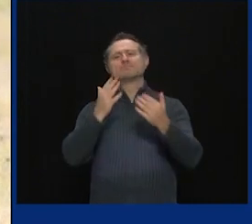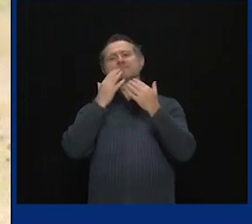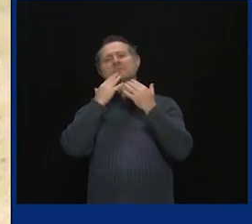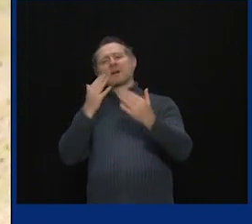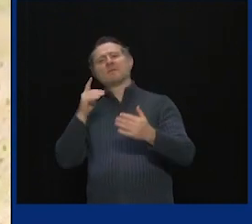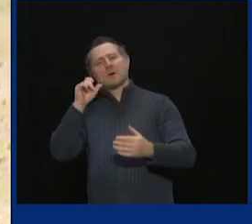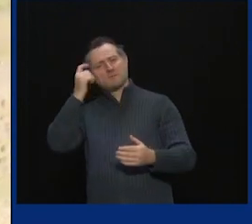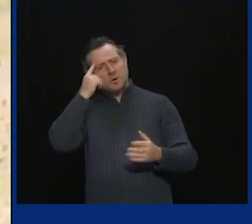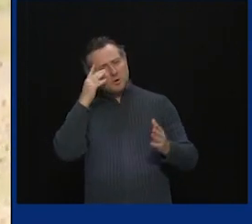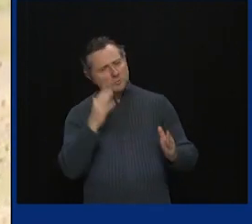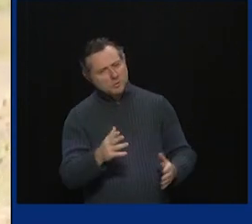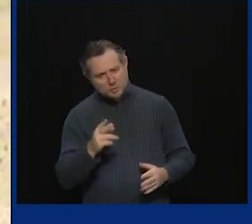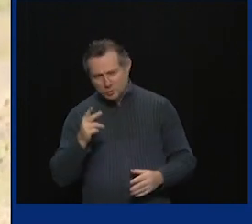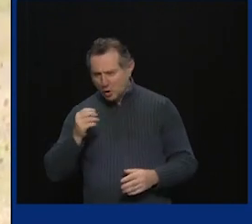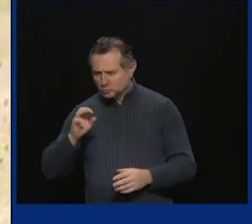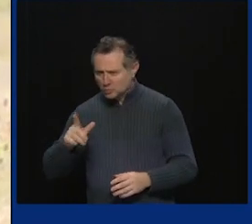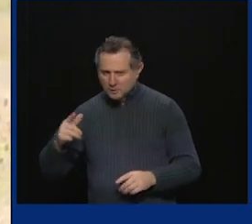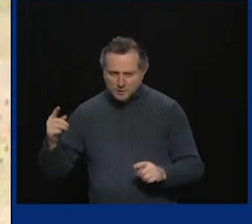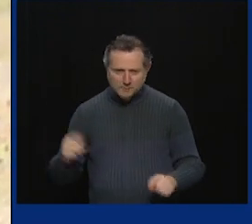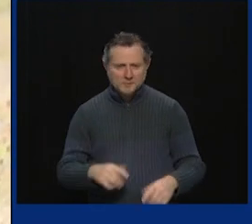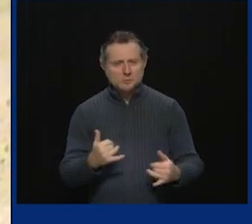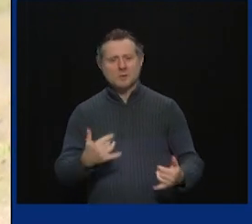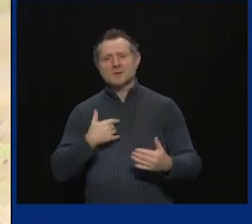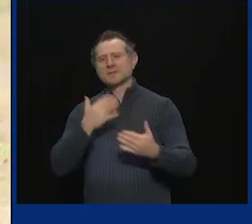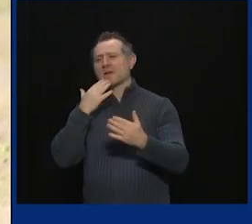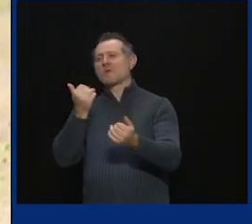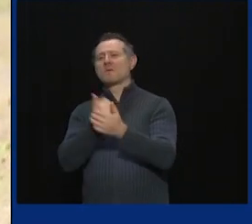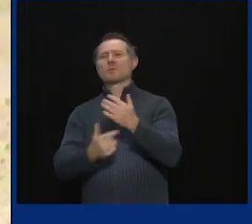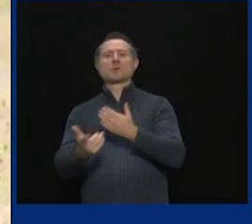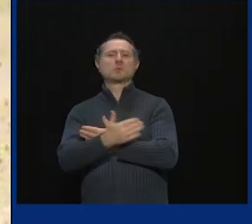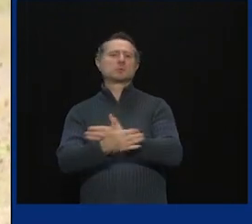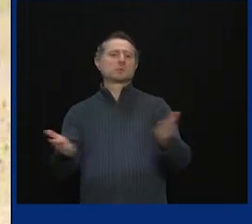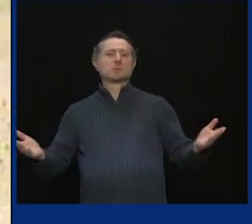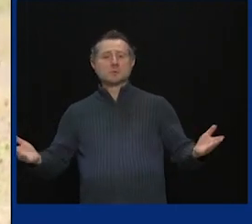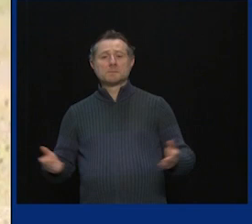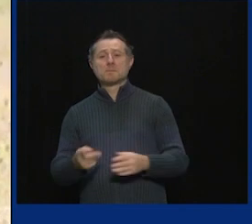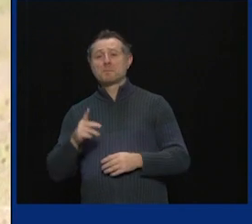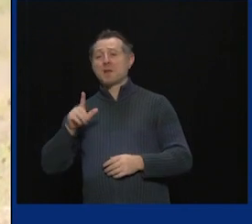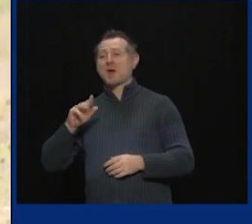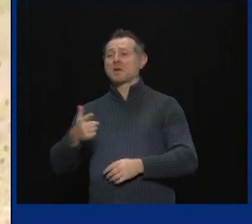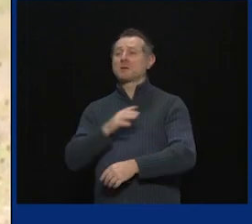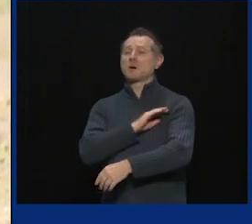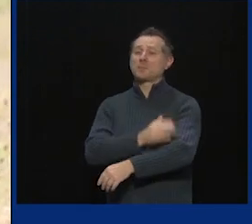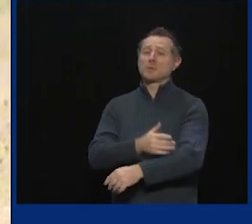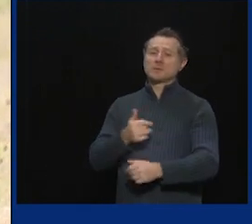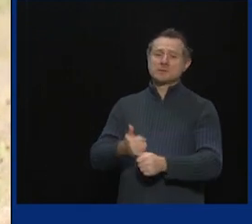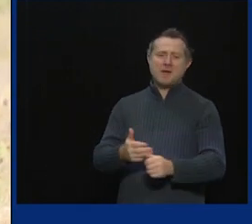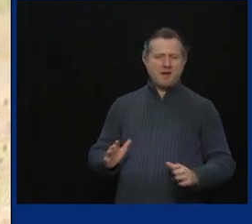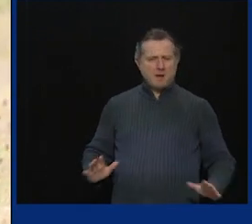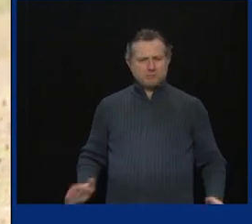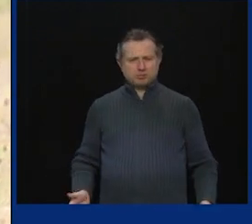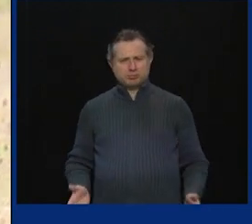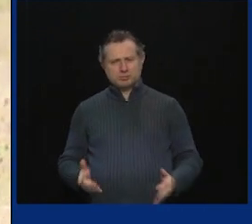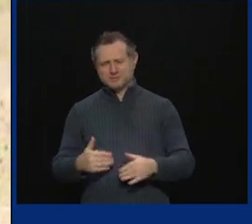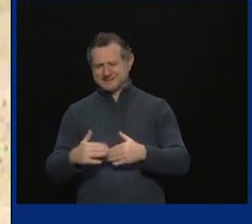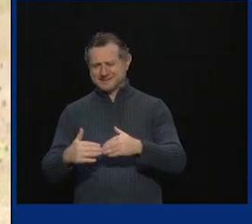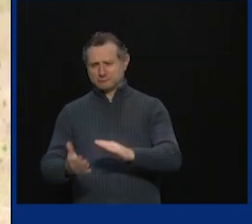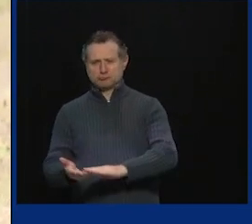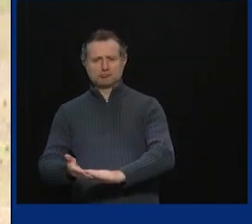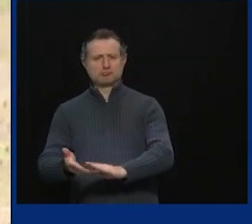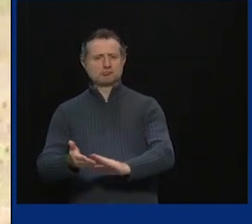being here today and everyone else. Let's get Plug Power moving and start the countdown to green hydrogen